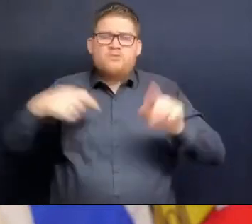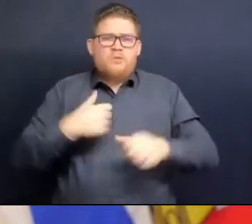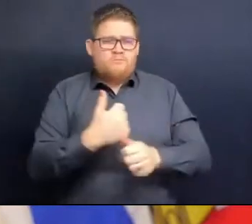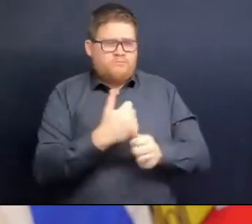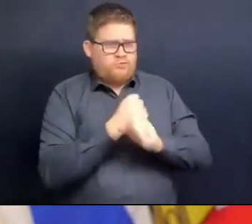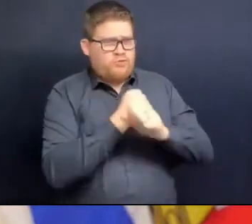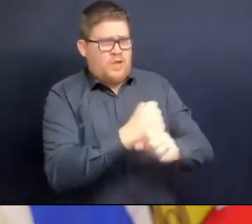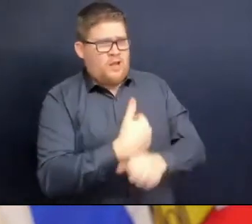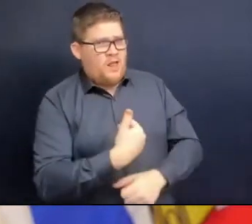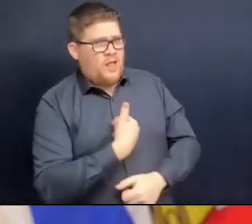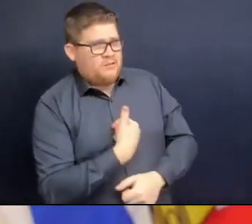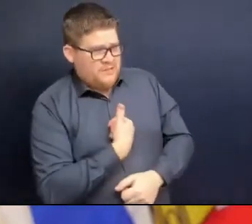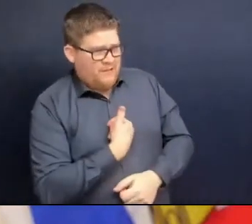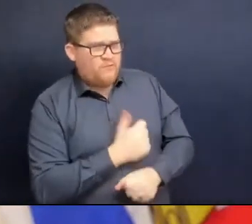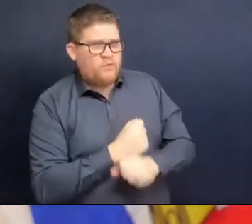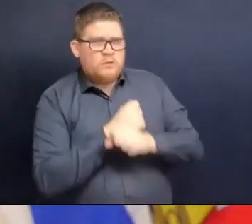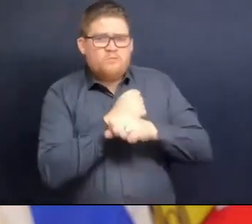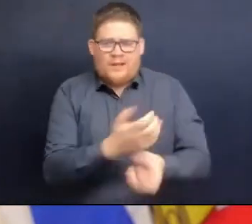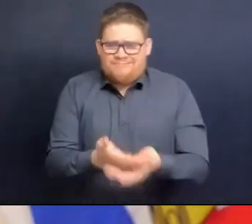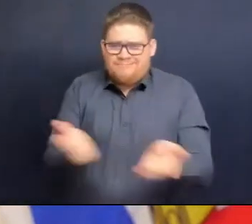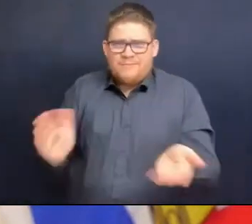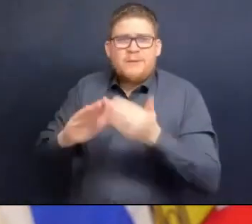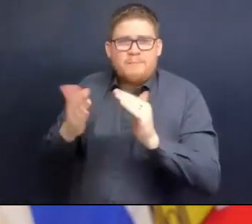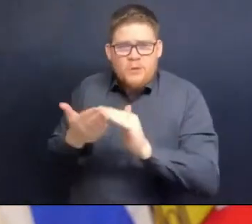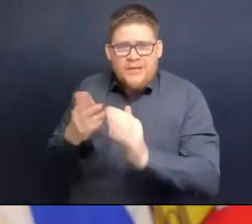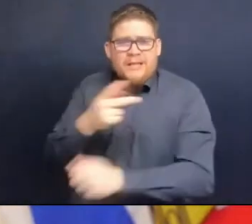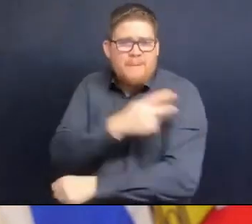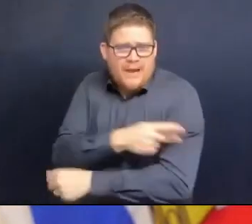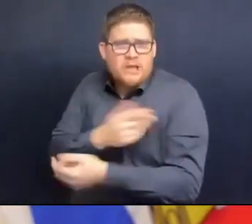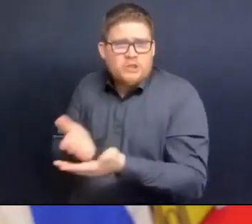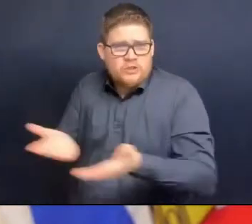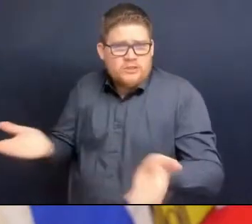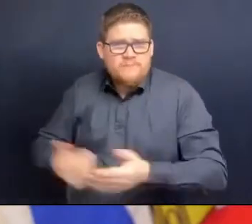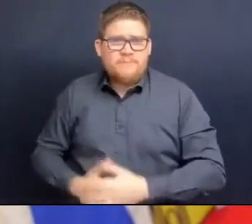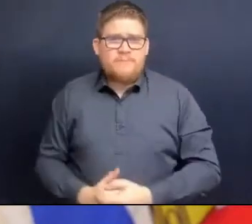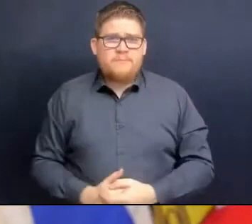protect ourselves and our patients. And part of that is about immunization,